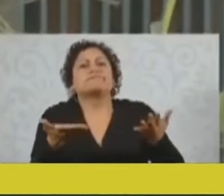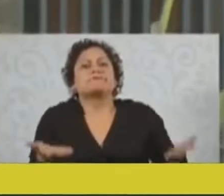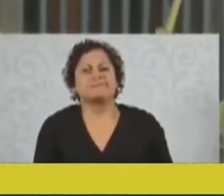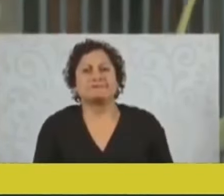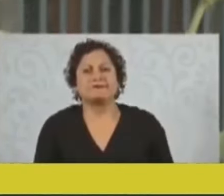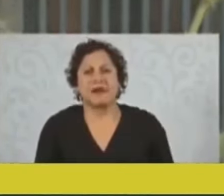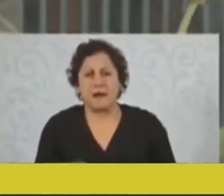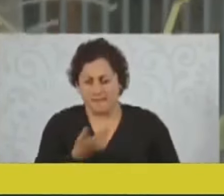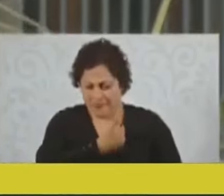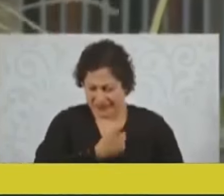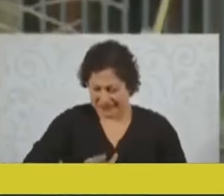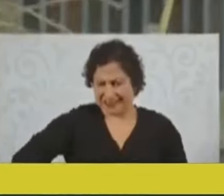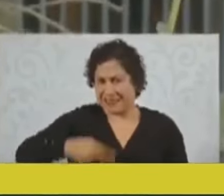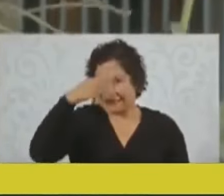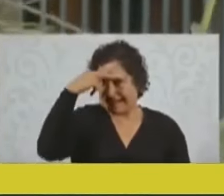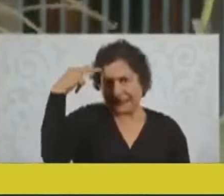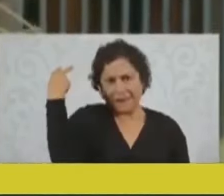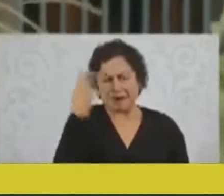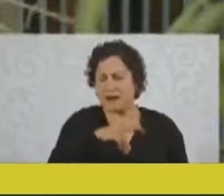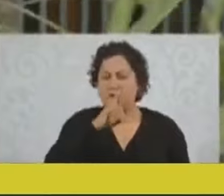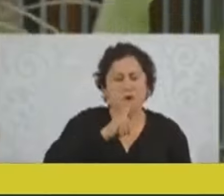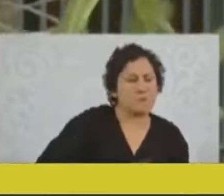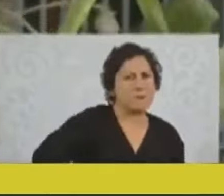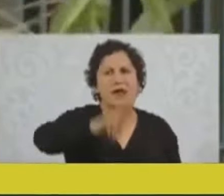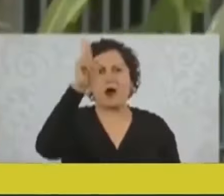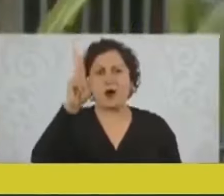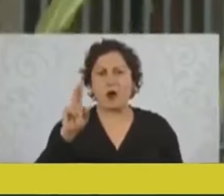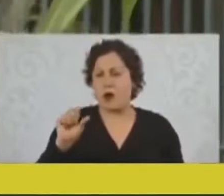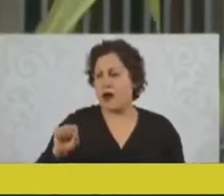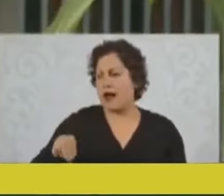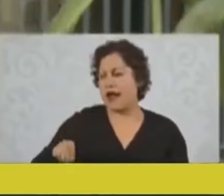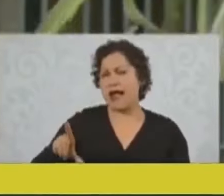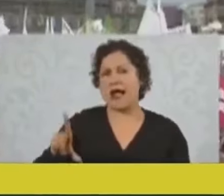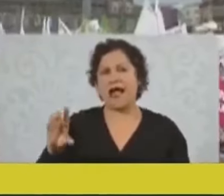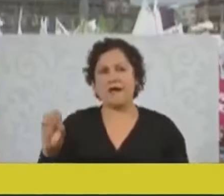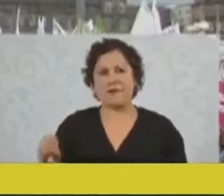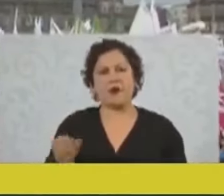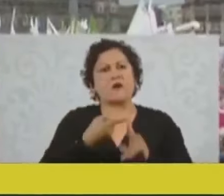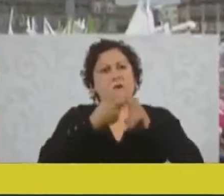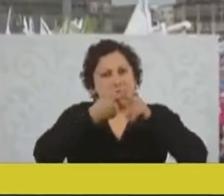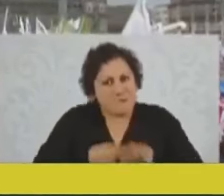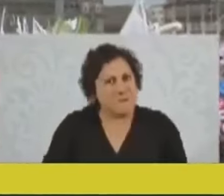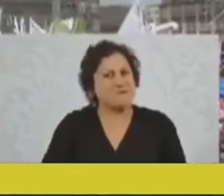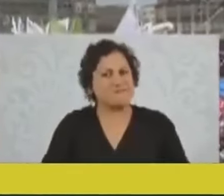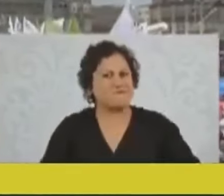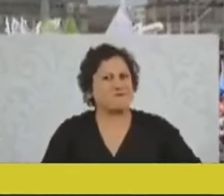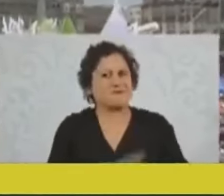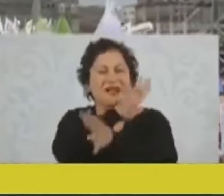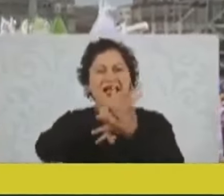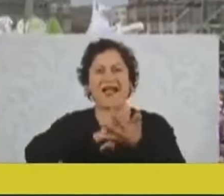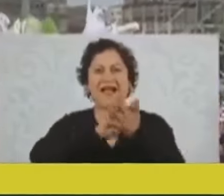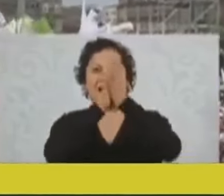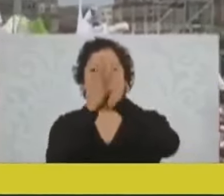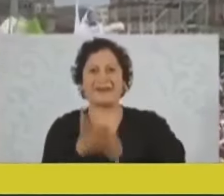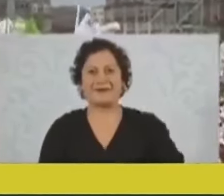that was started by the best president of Mexico, Andrés Manuel López Obrador.